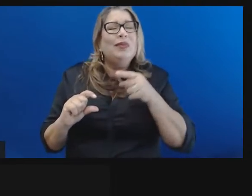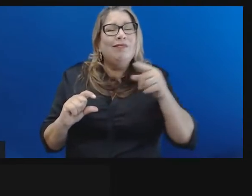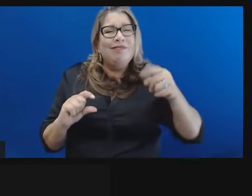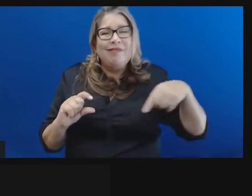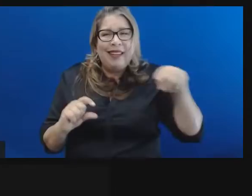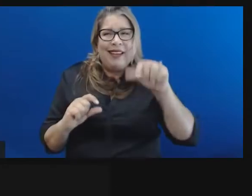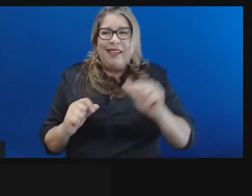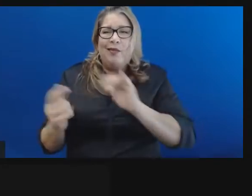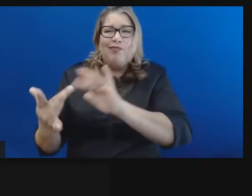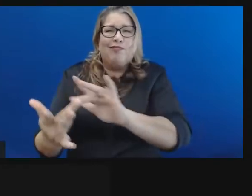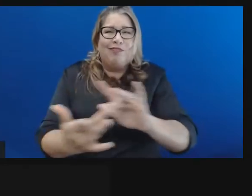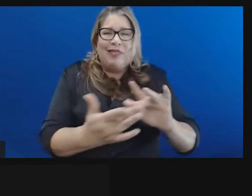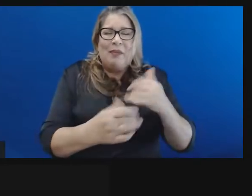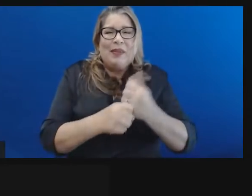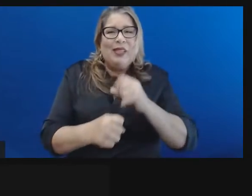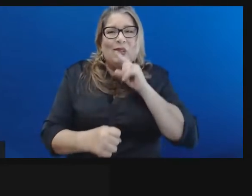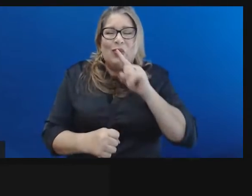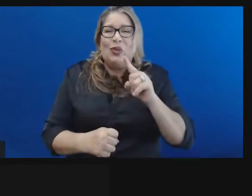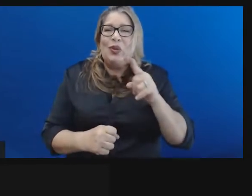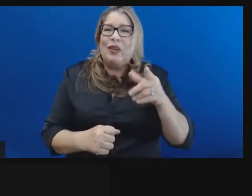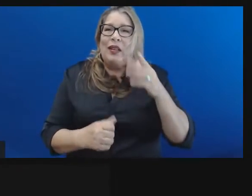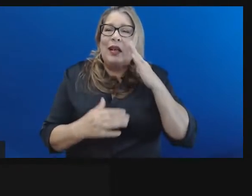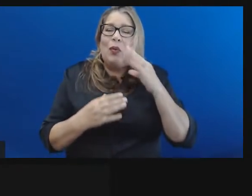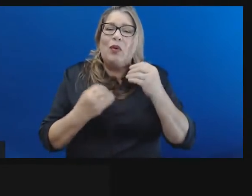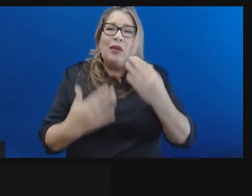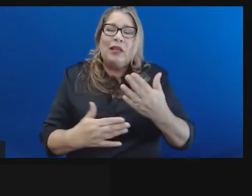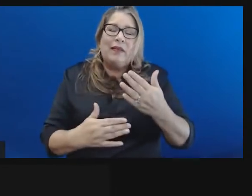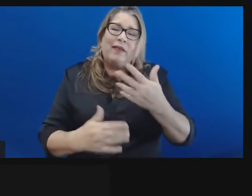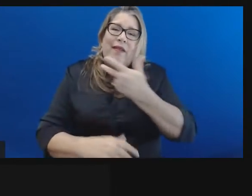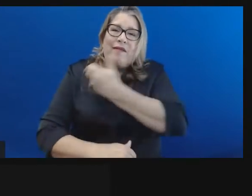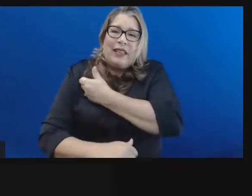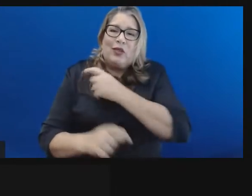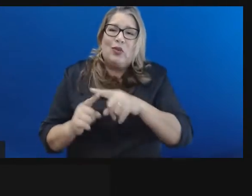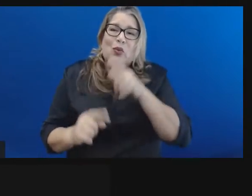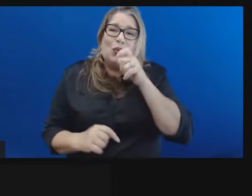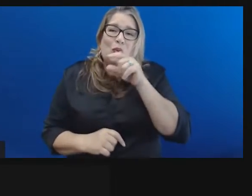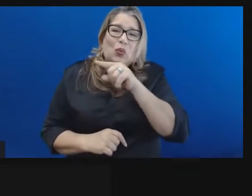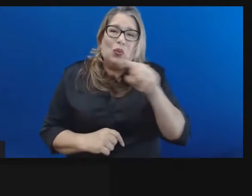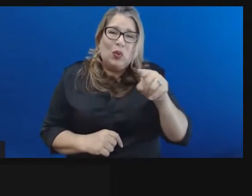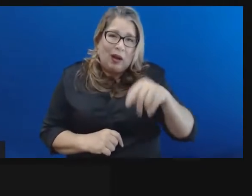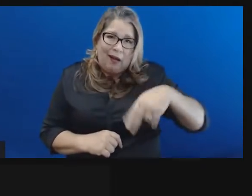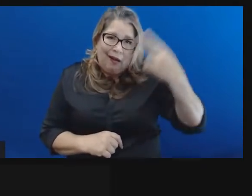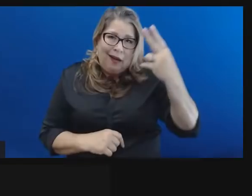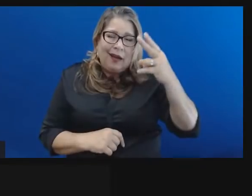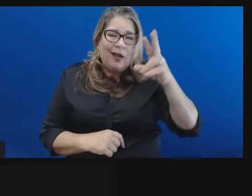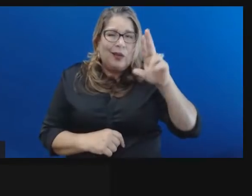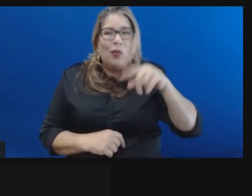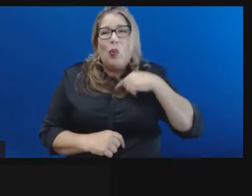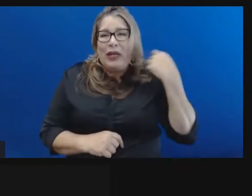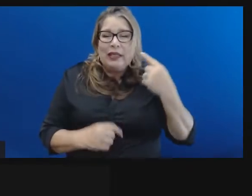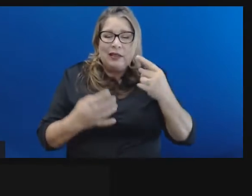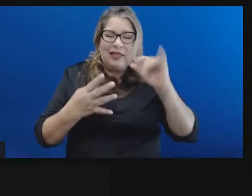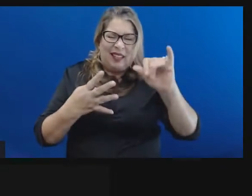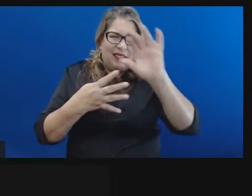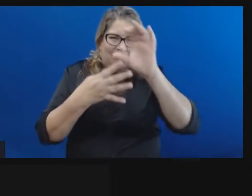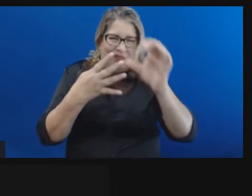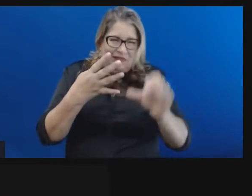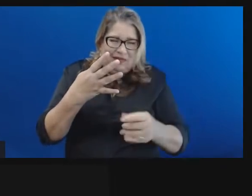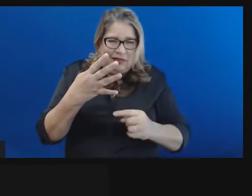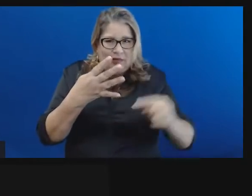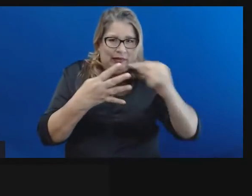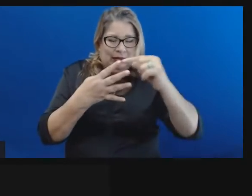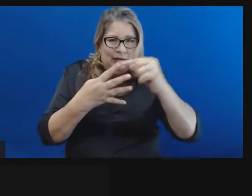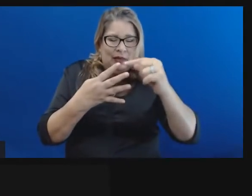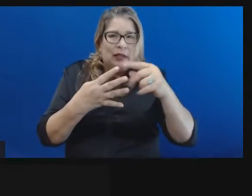vaccine to those who have been deemed highest risk based on our priority groups and our phases and our tiers. But